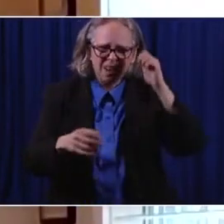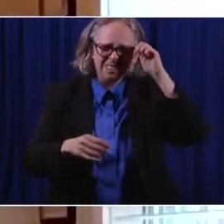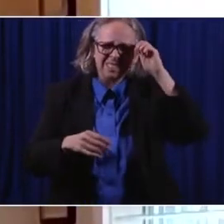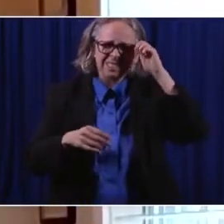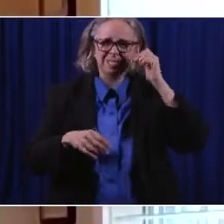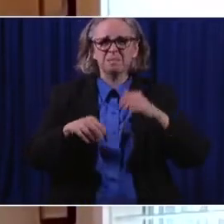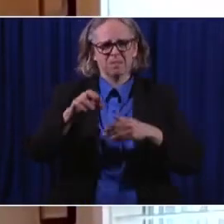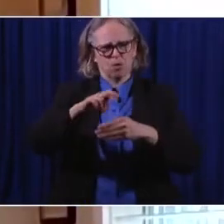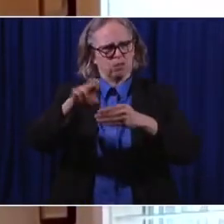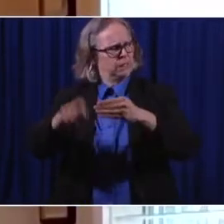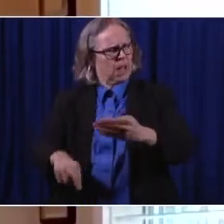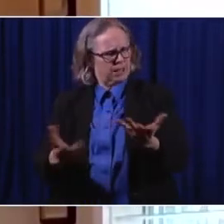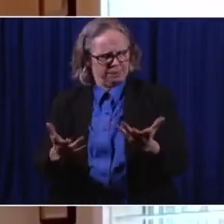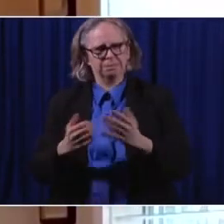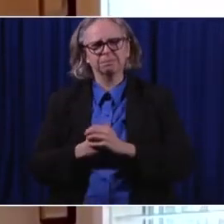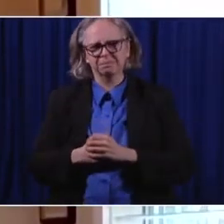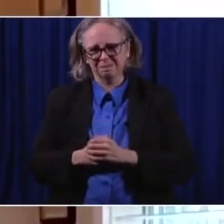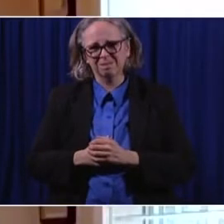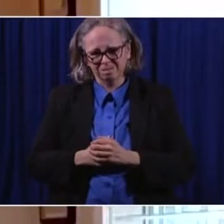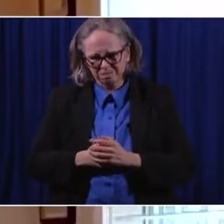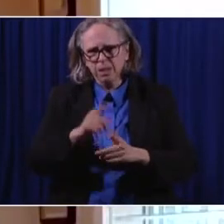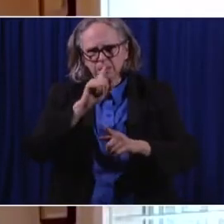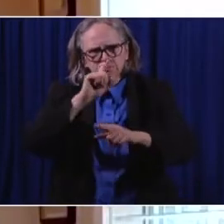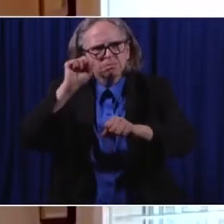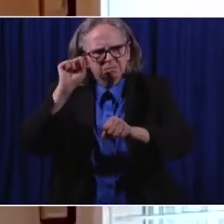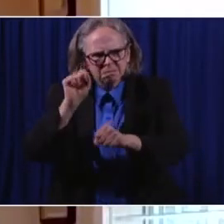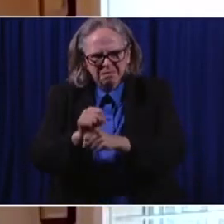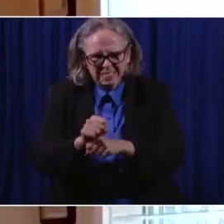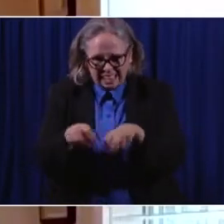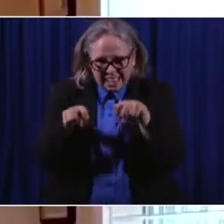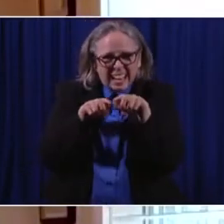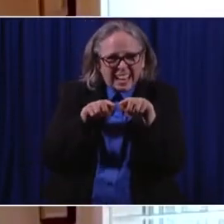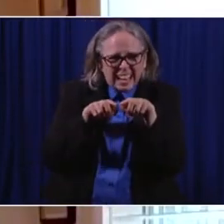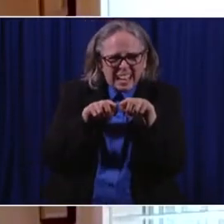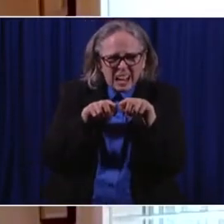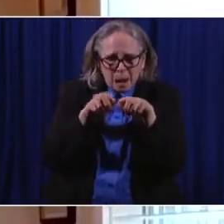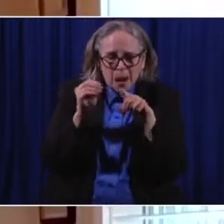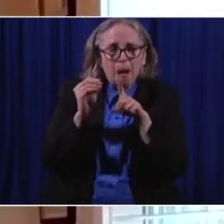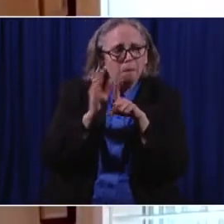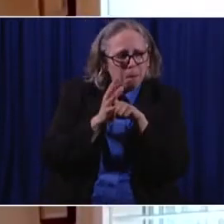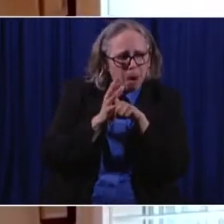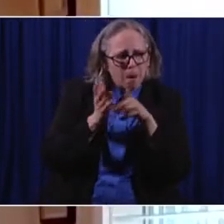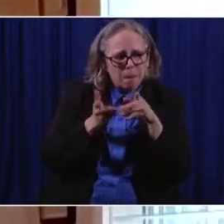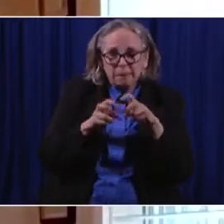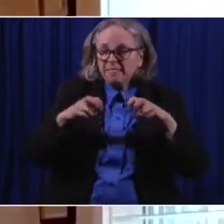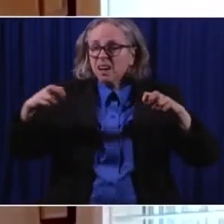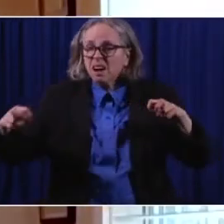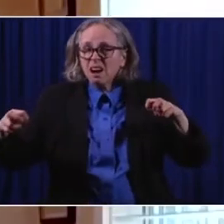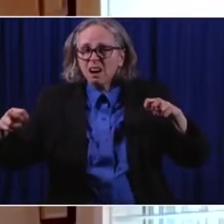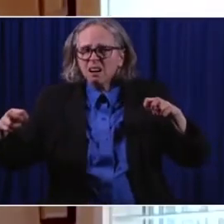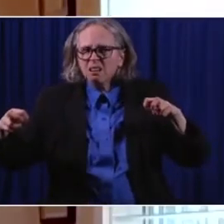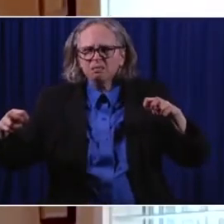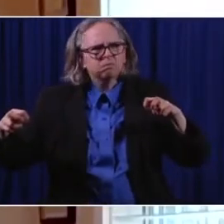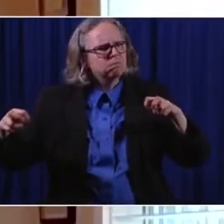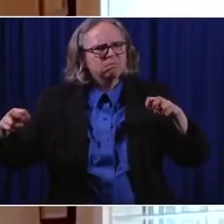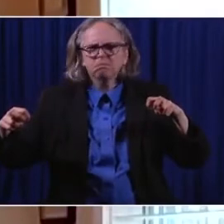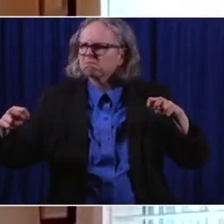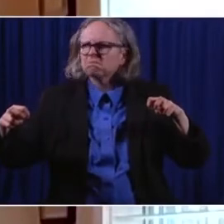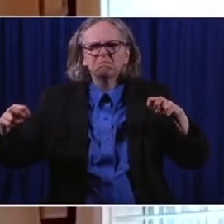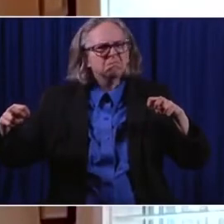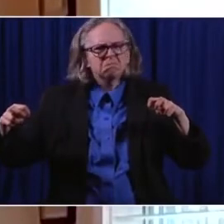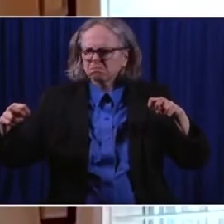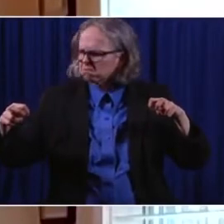was no discernible difference in the incidence rate among the exposed students and the students